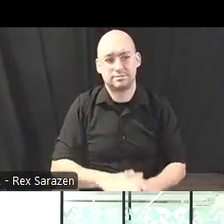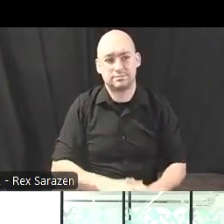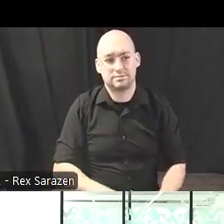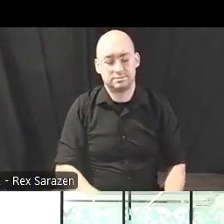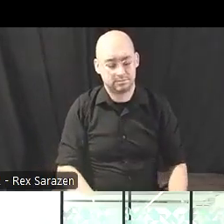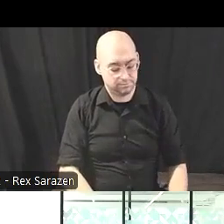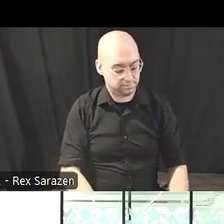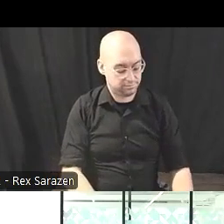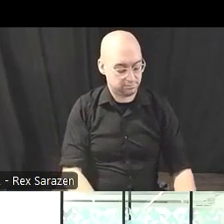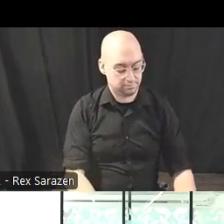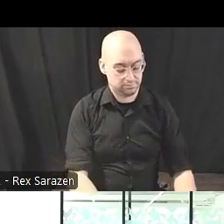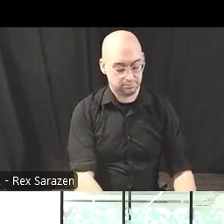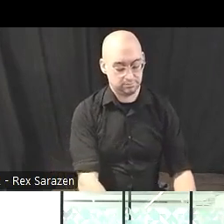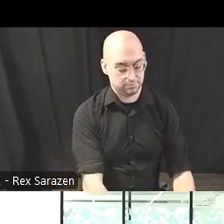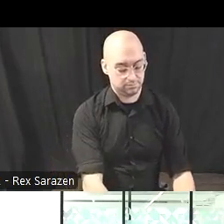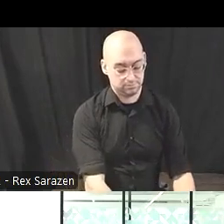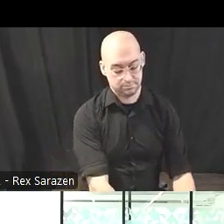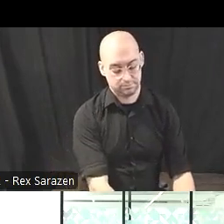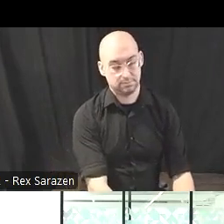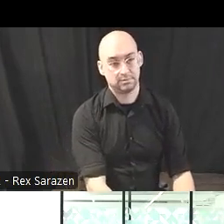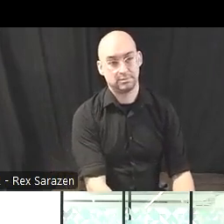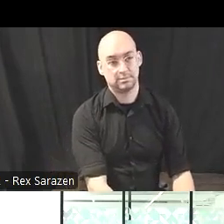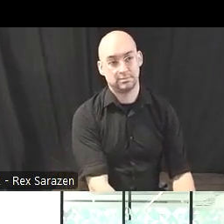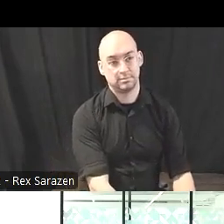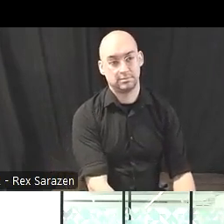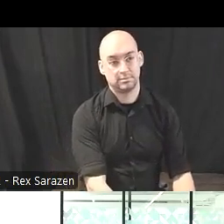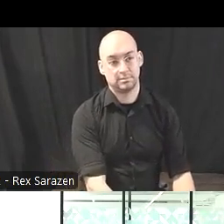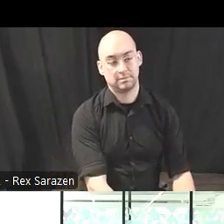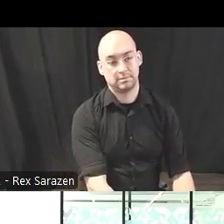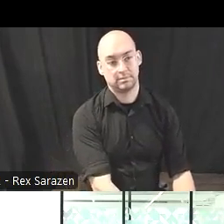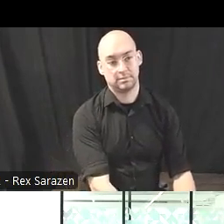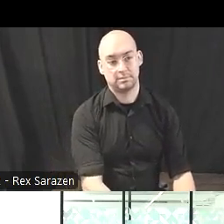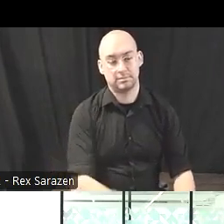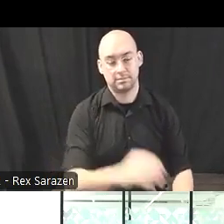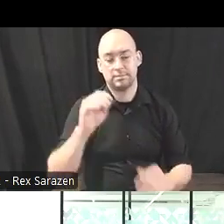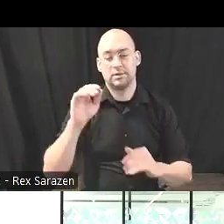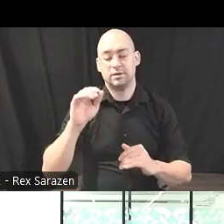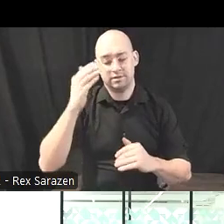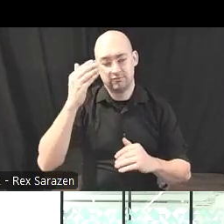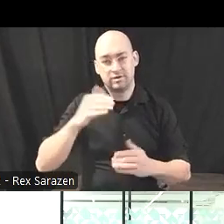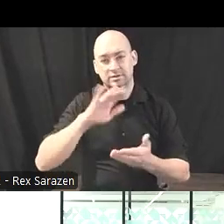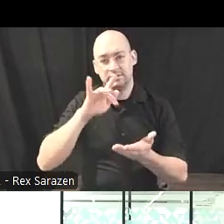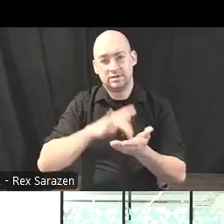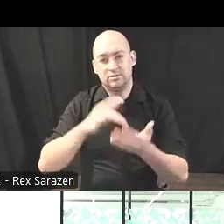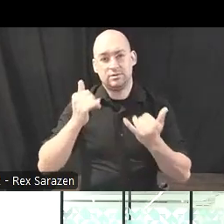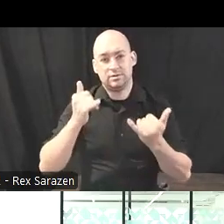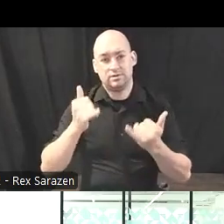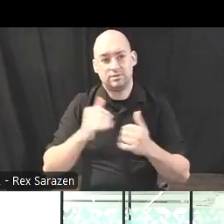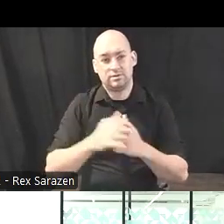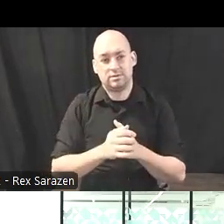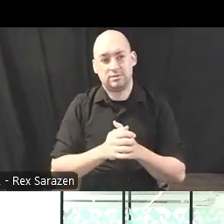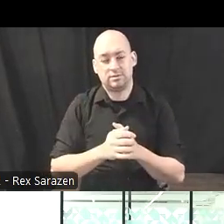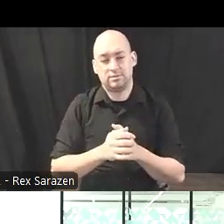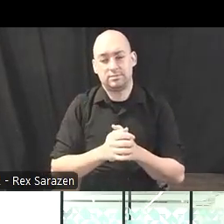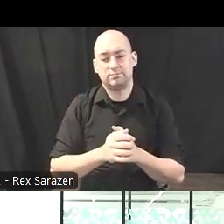federal support for older adults, people with disabilities, and caregivers. That's front and center right now for us. Elevating underserved